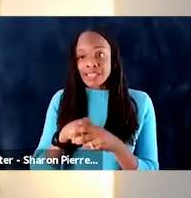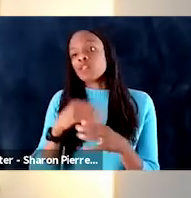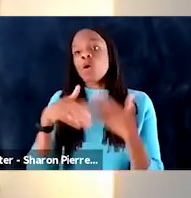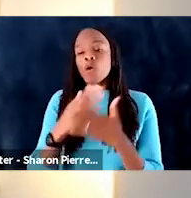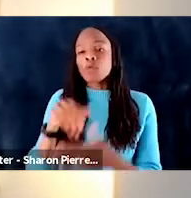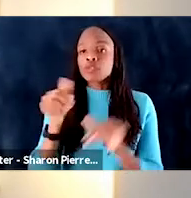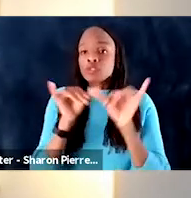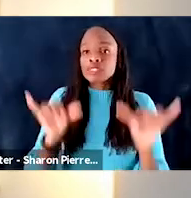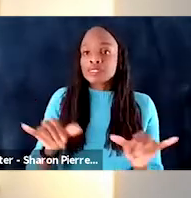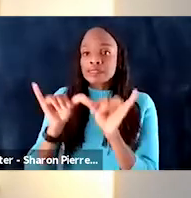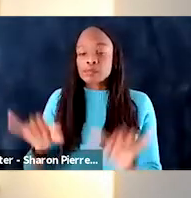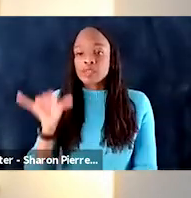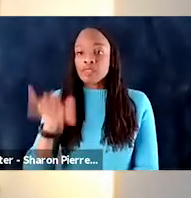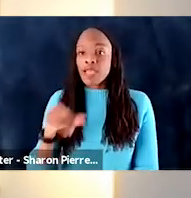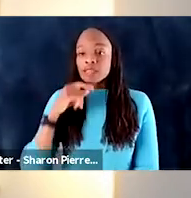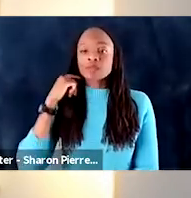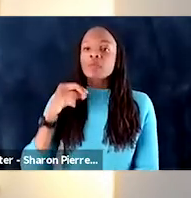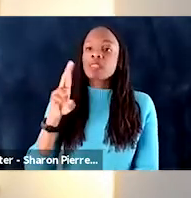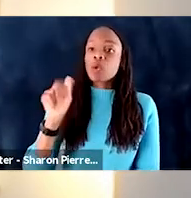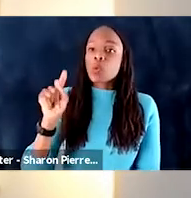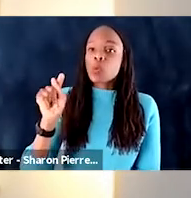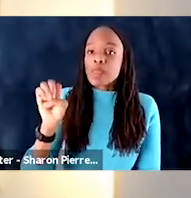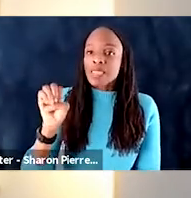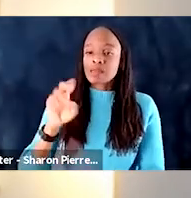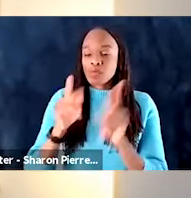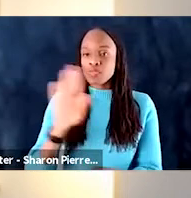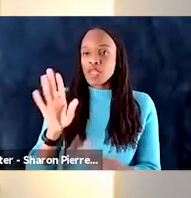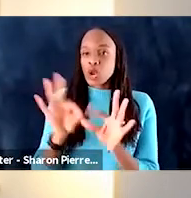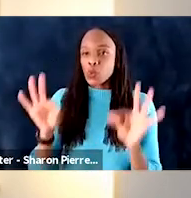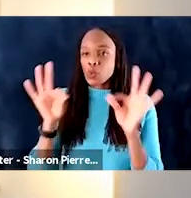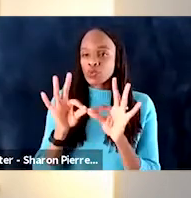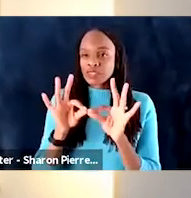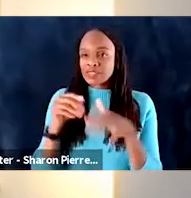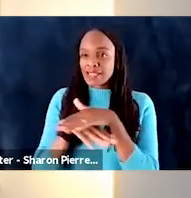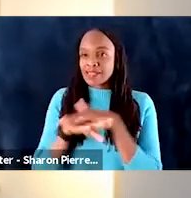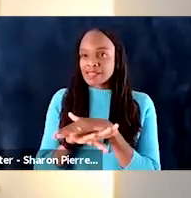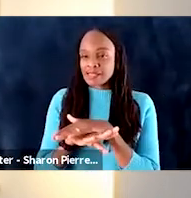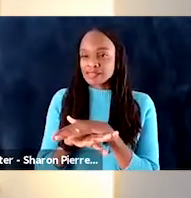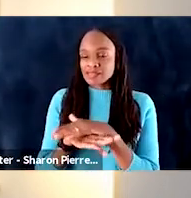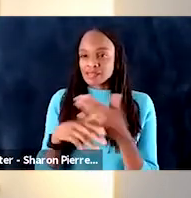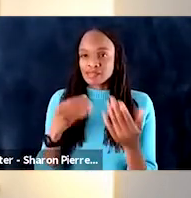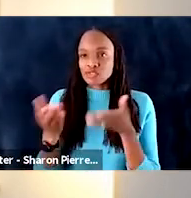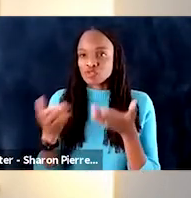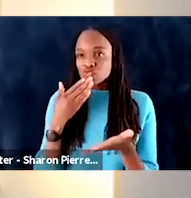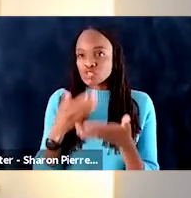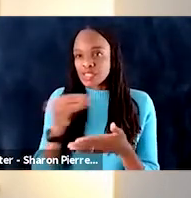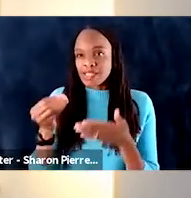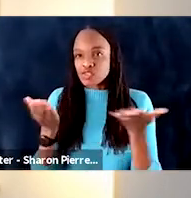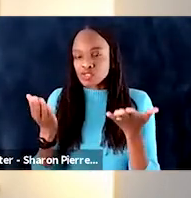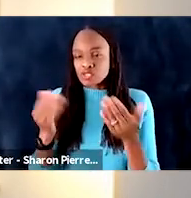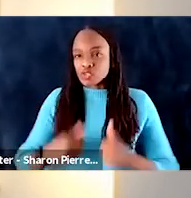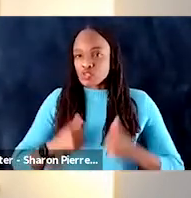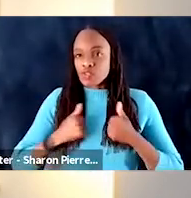other systems that rate people's worthiness to access the goods and services that they need to survive, and their